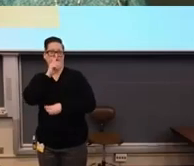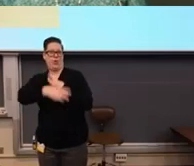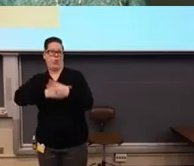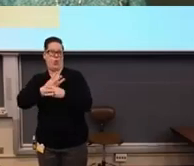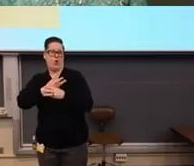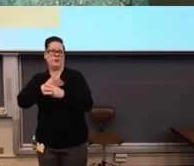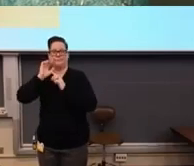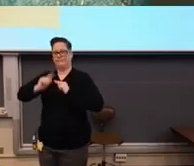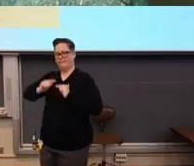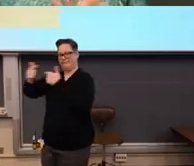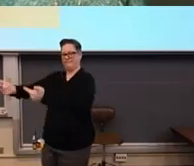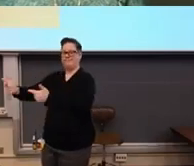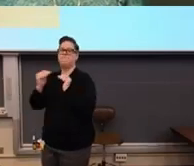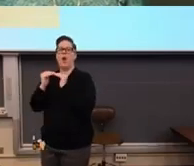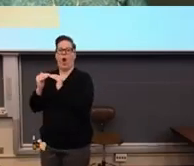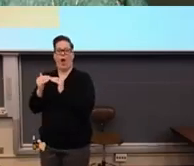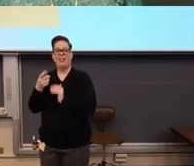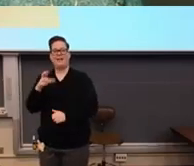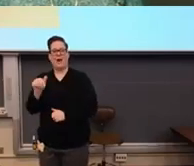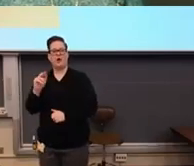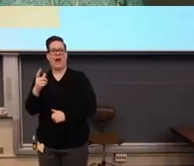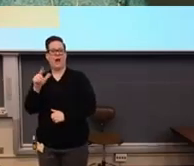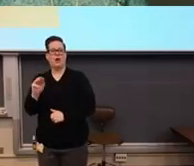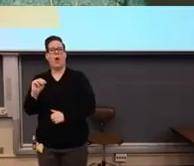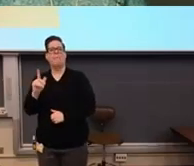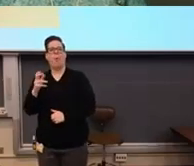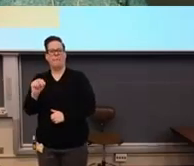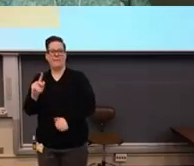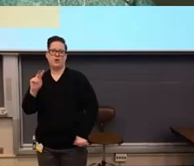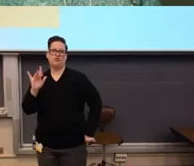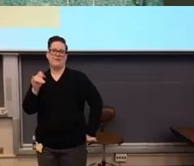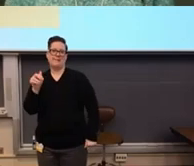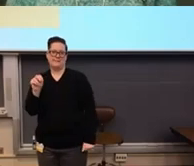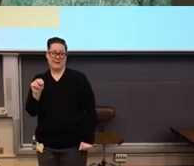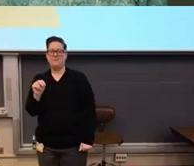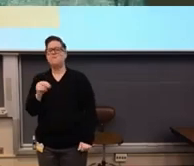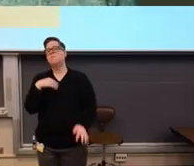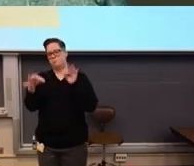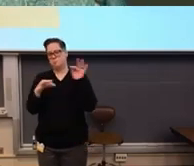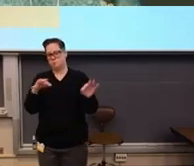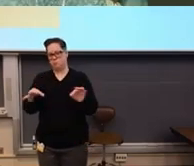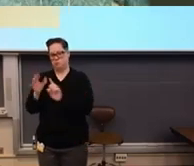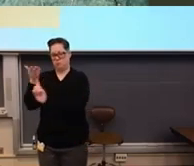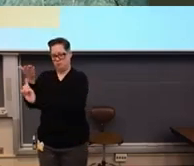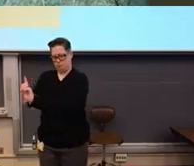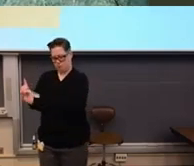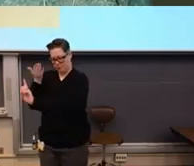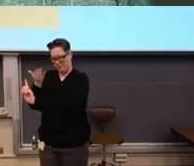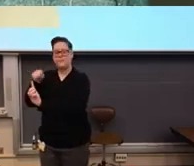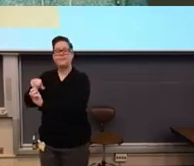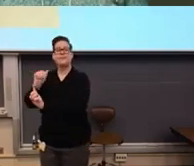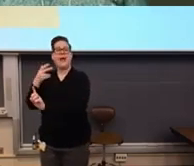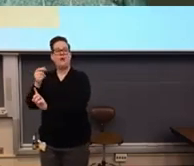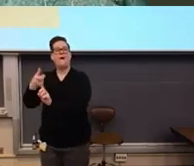going to turn things over to my colleague, Dr. Angela Maupin Kristan. And let me tell you about Angela. Angela is